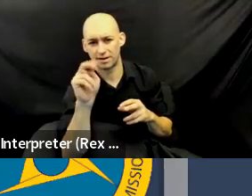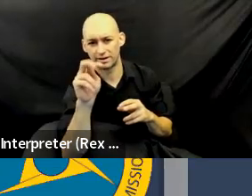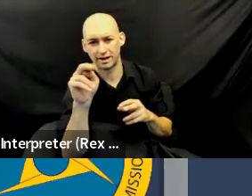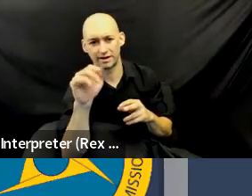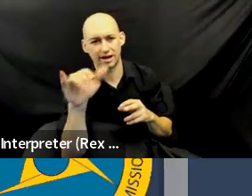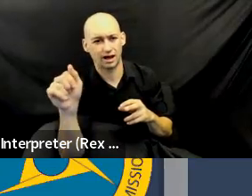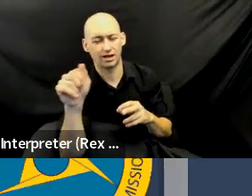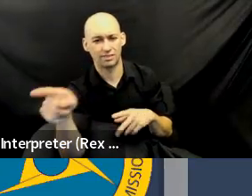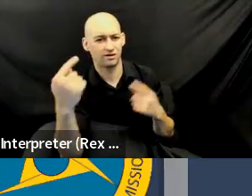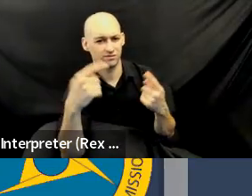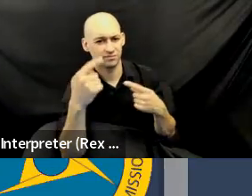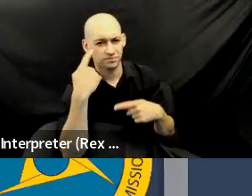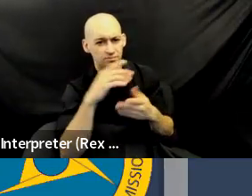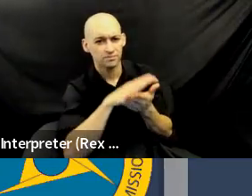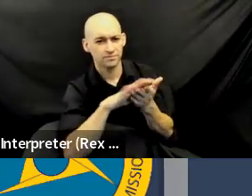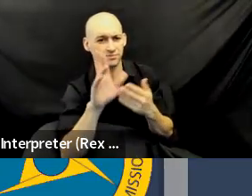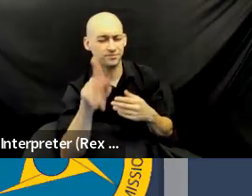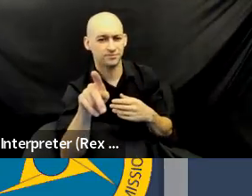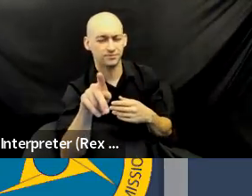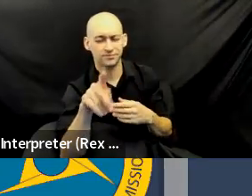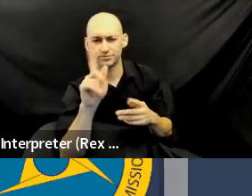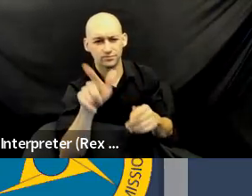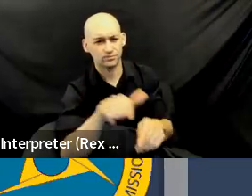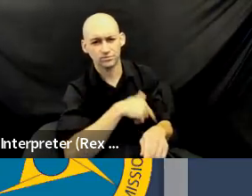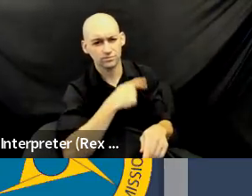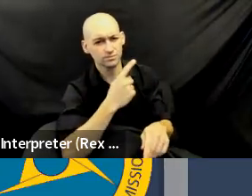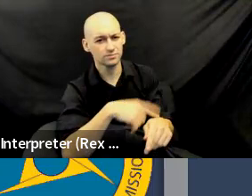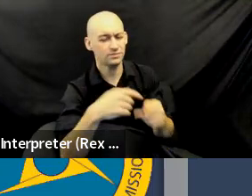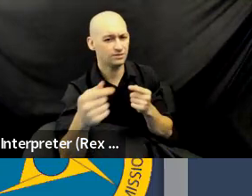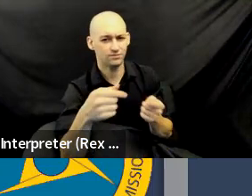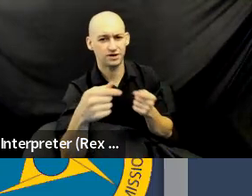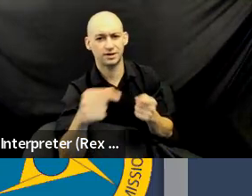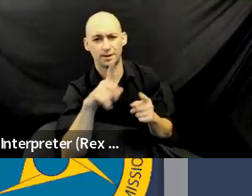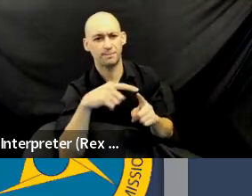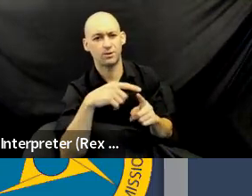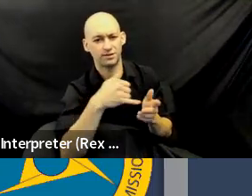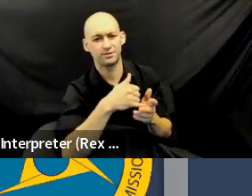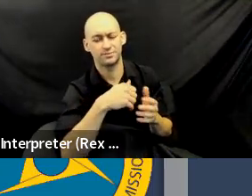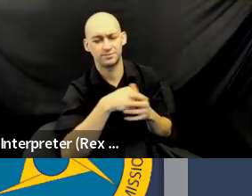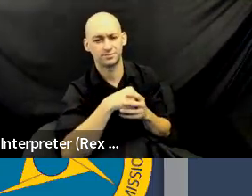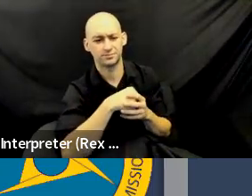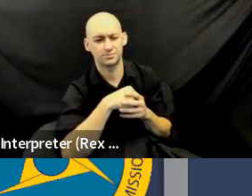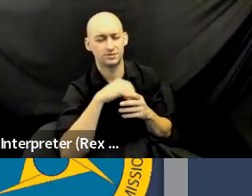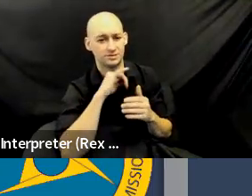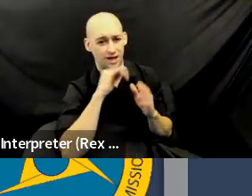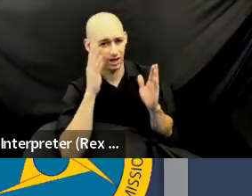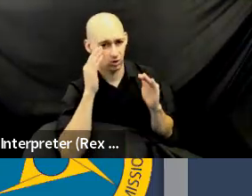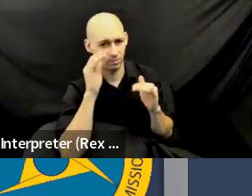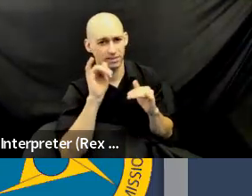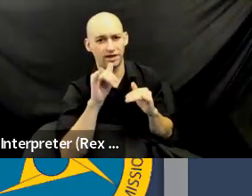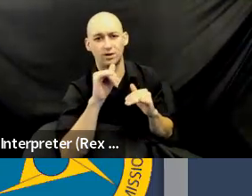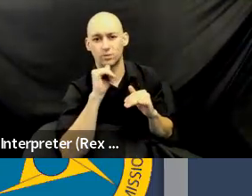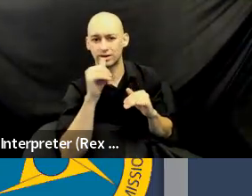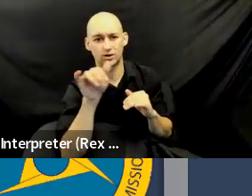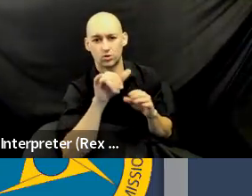who fought to try to get it cleaned up, and it took a very, very long time. So what I'm hoping is that we did not